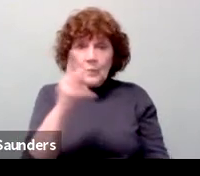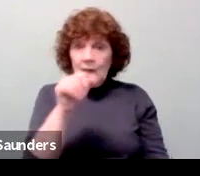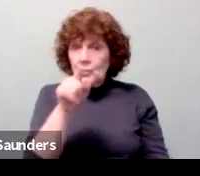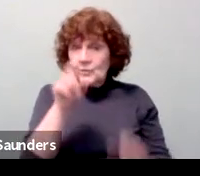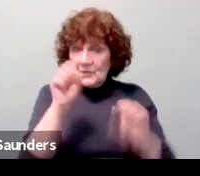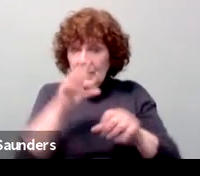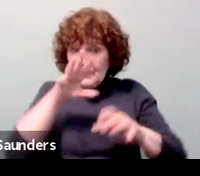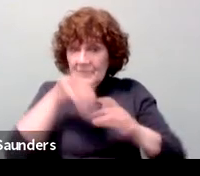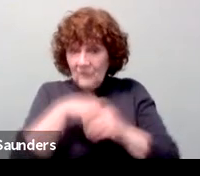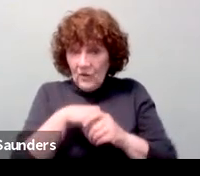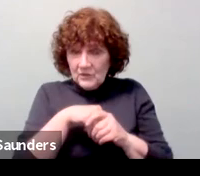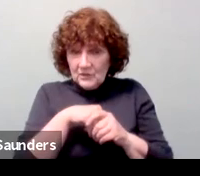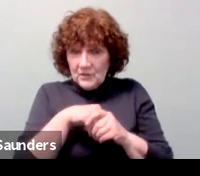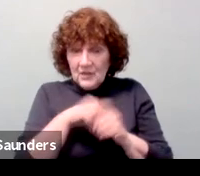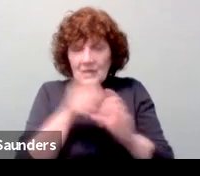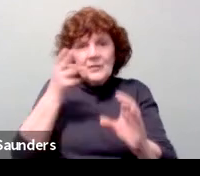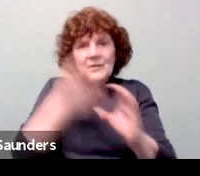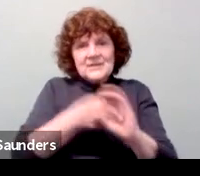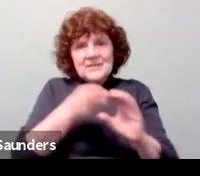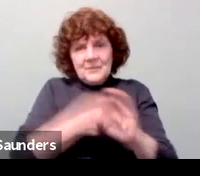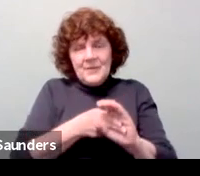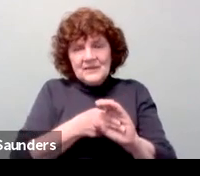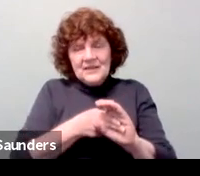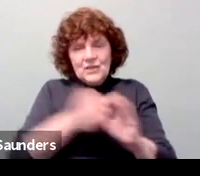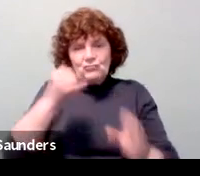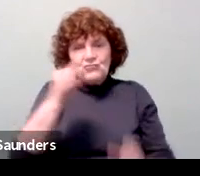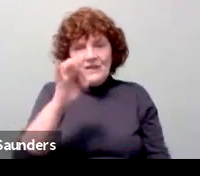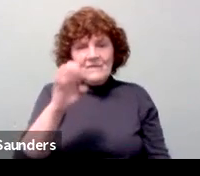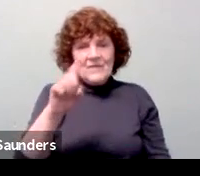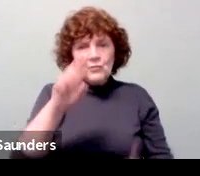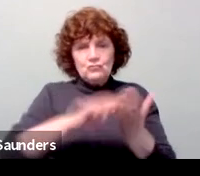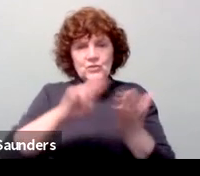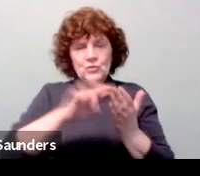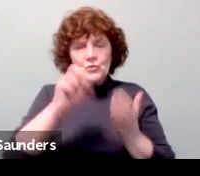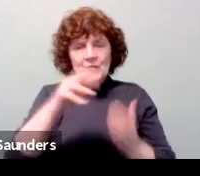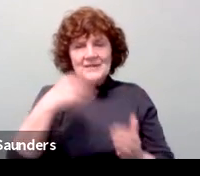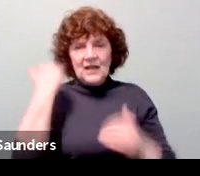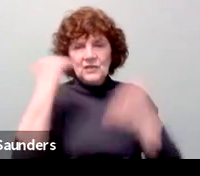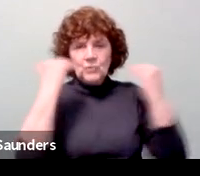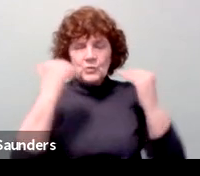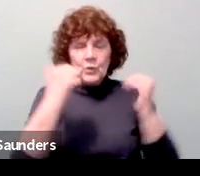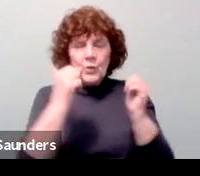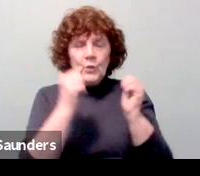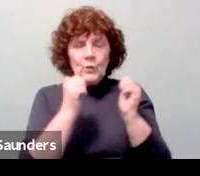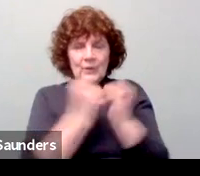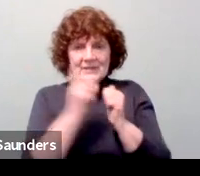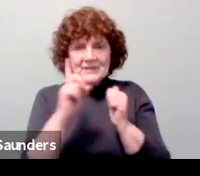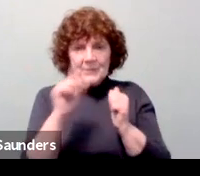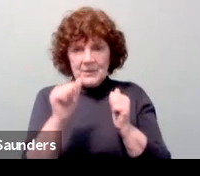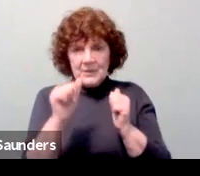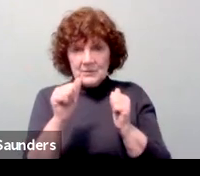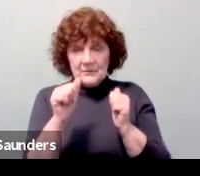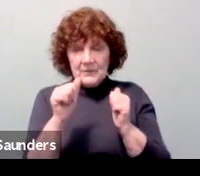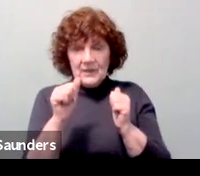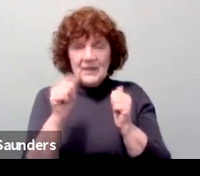involved is by participating in the Federation's research on young adults with disabilities. As a follow-up to the community